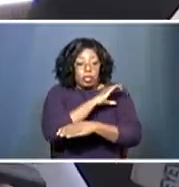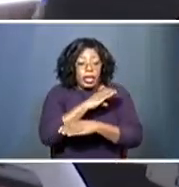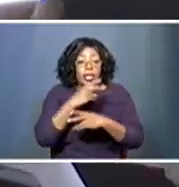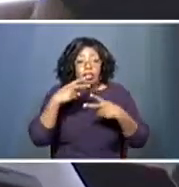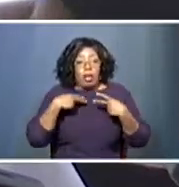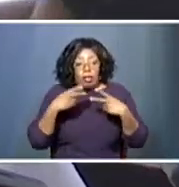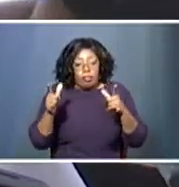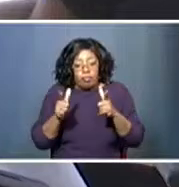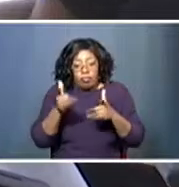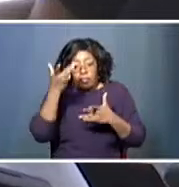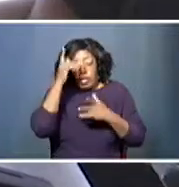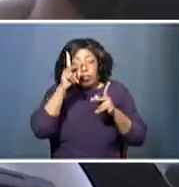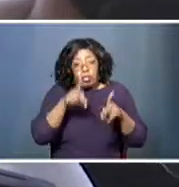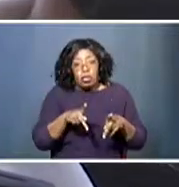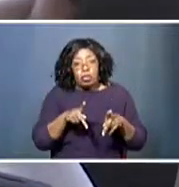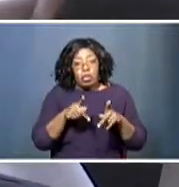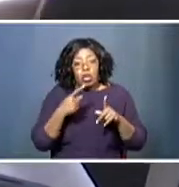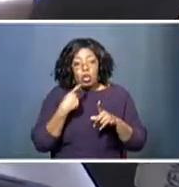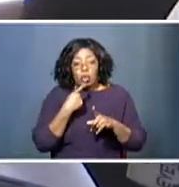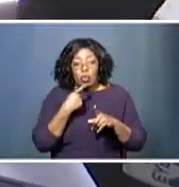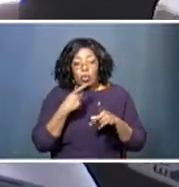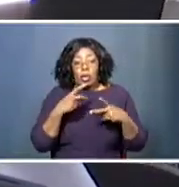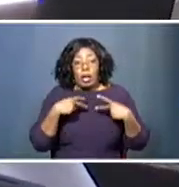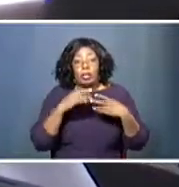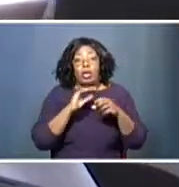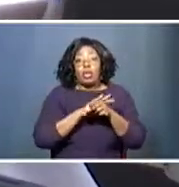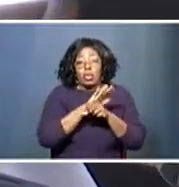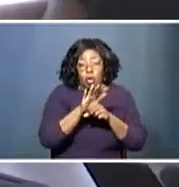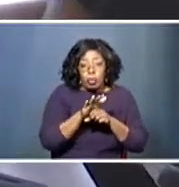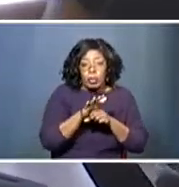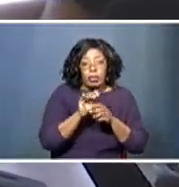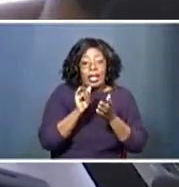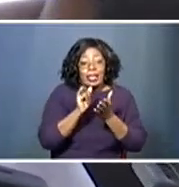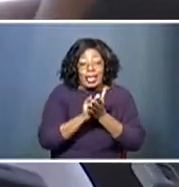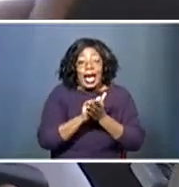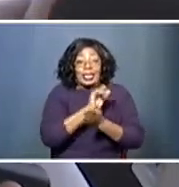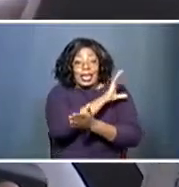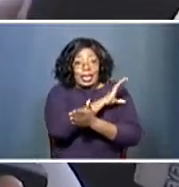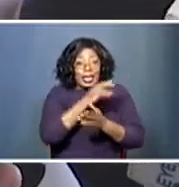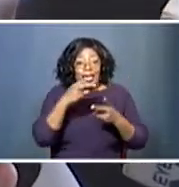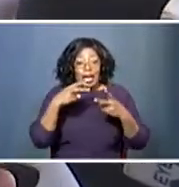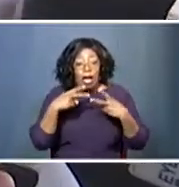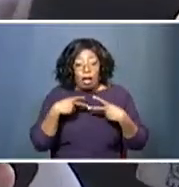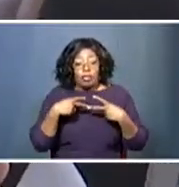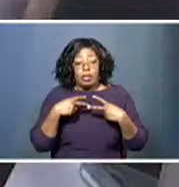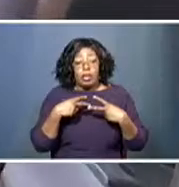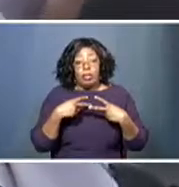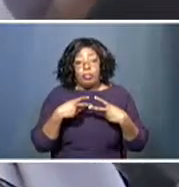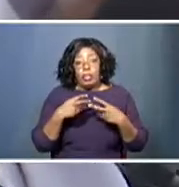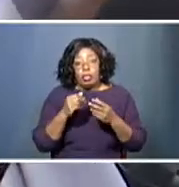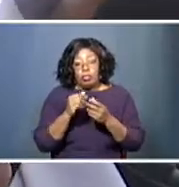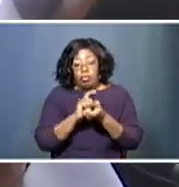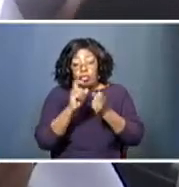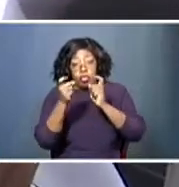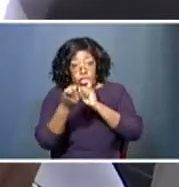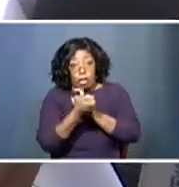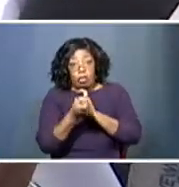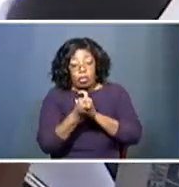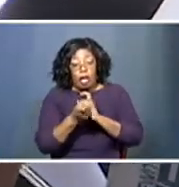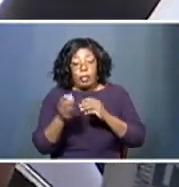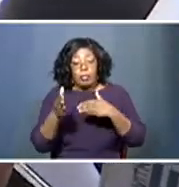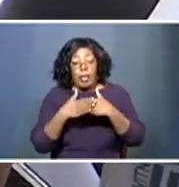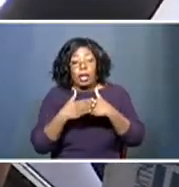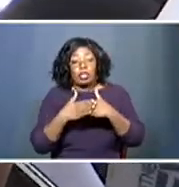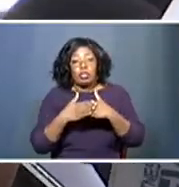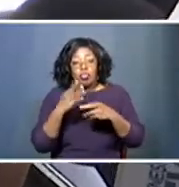ill individuals who had COVID-19. That particular clinic has been put back into general practice, which was absolutely